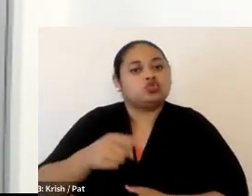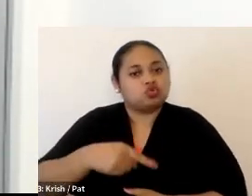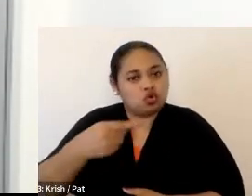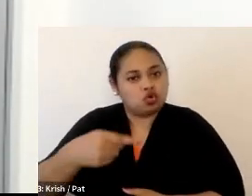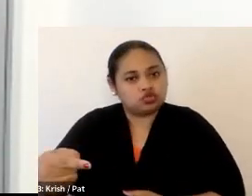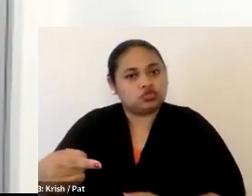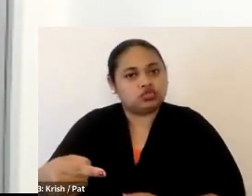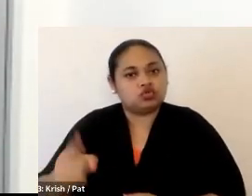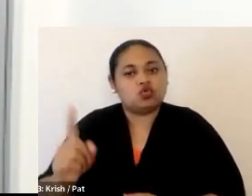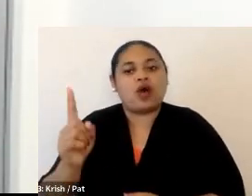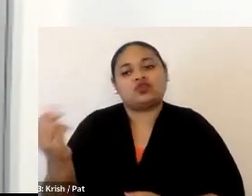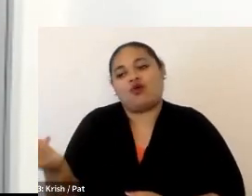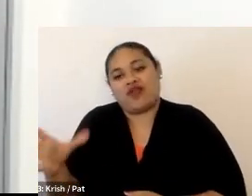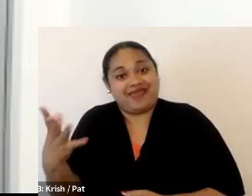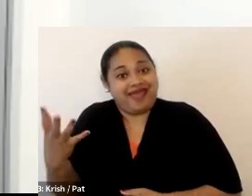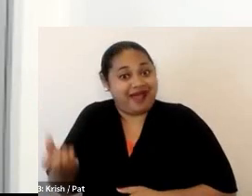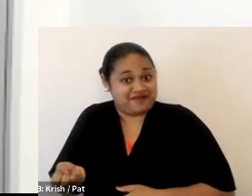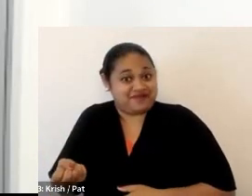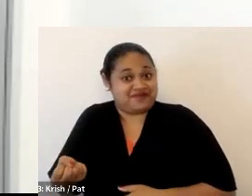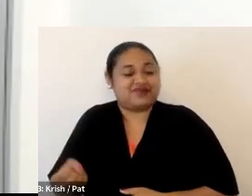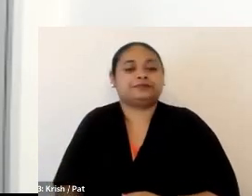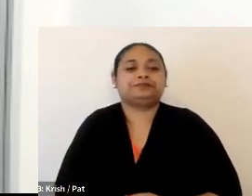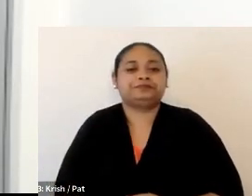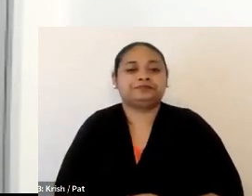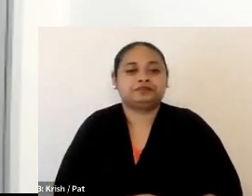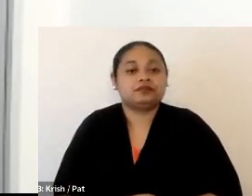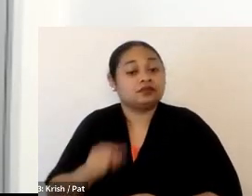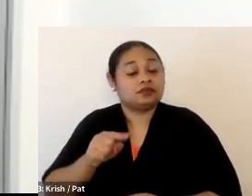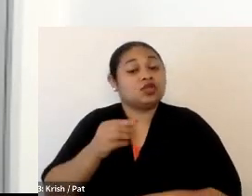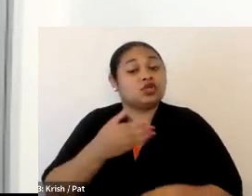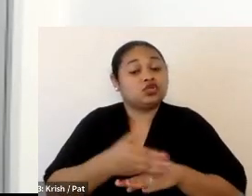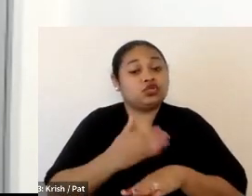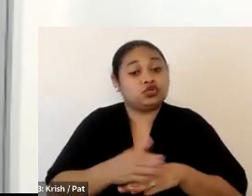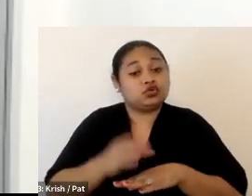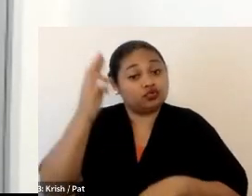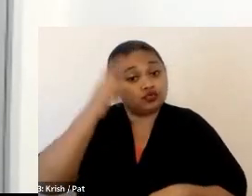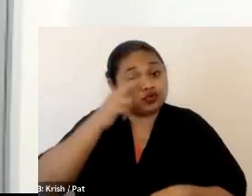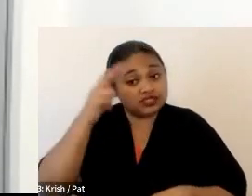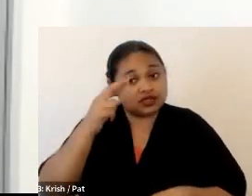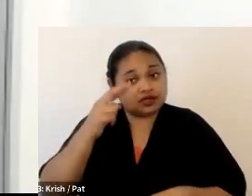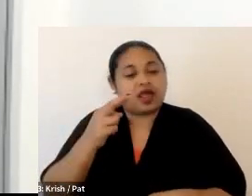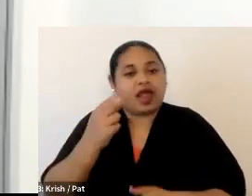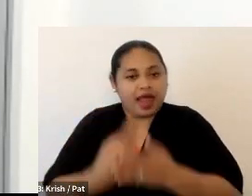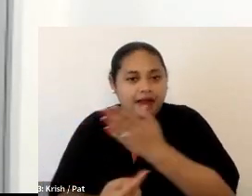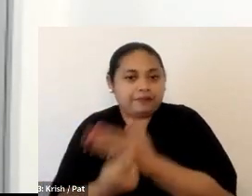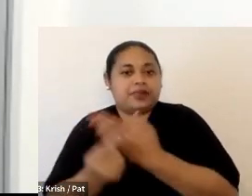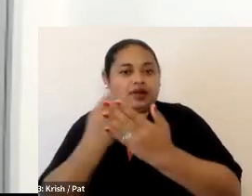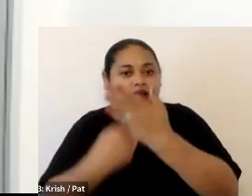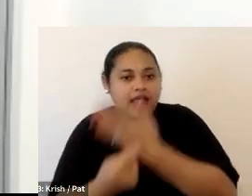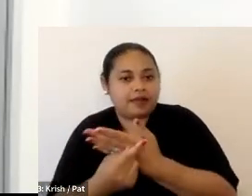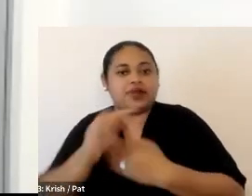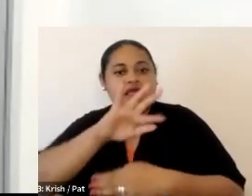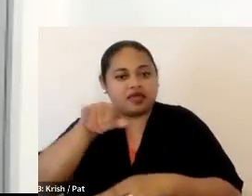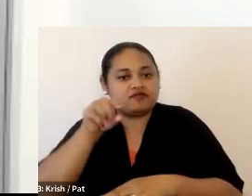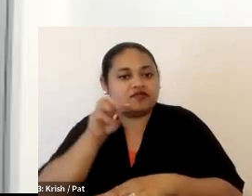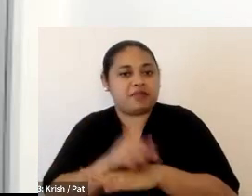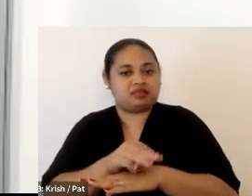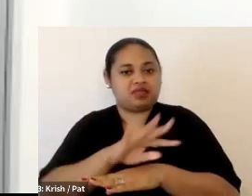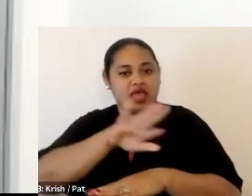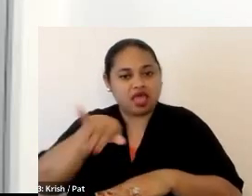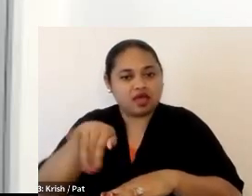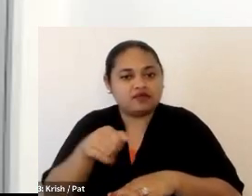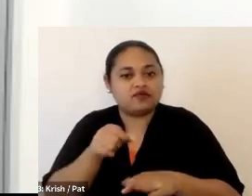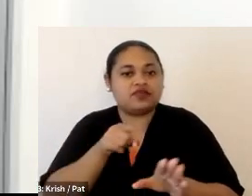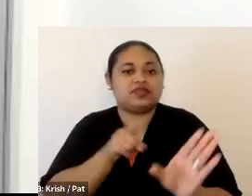their existing functions. These new risks are emerging every month, every year, and they need